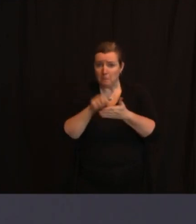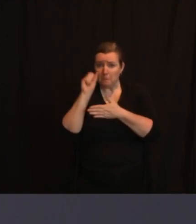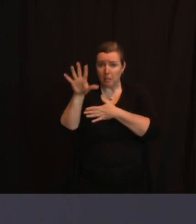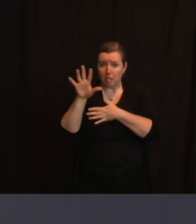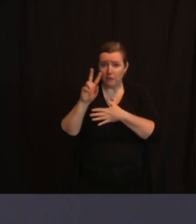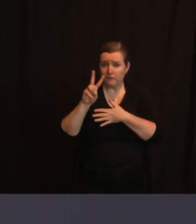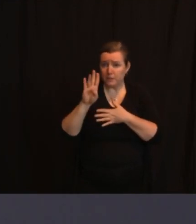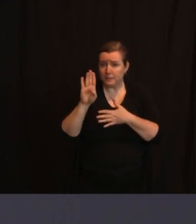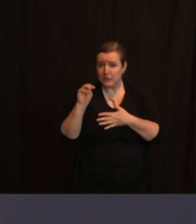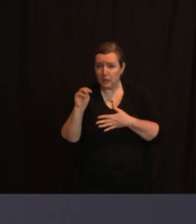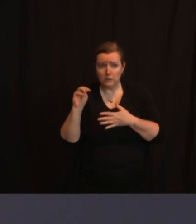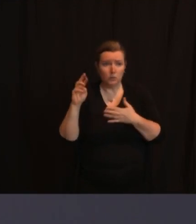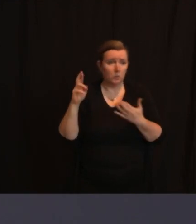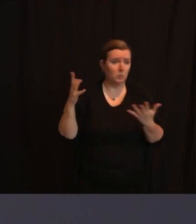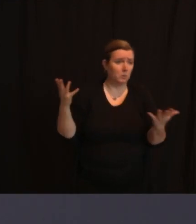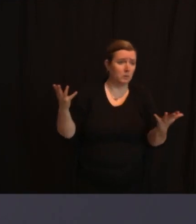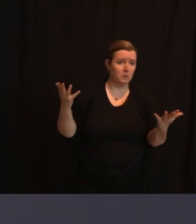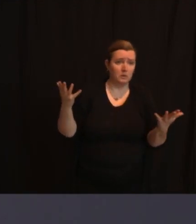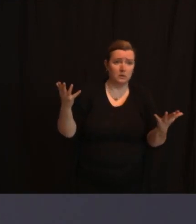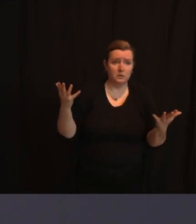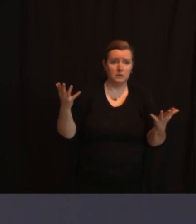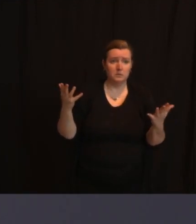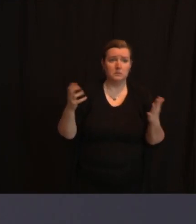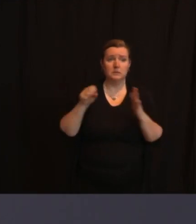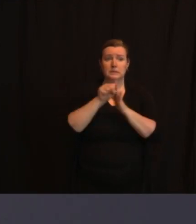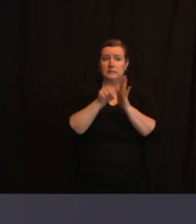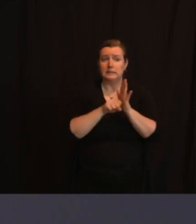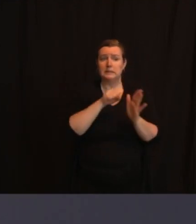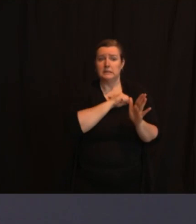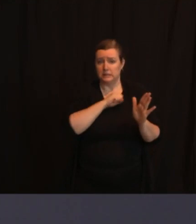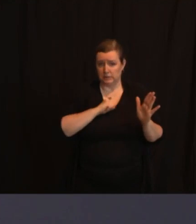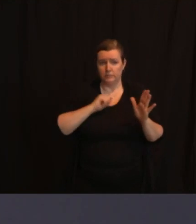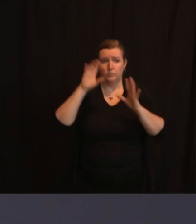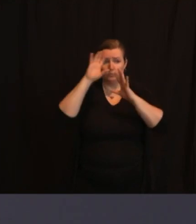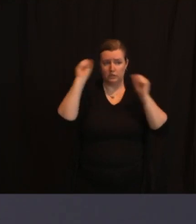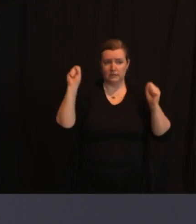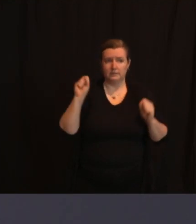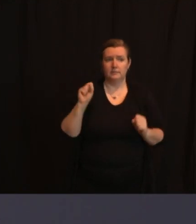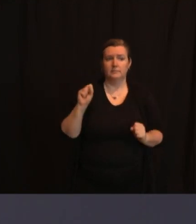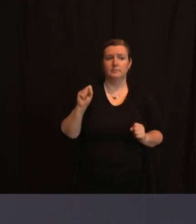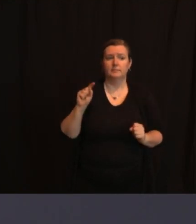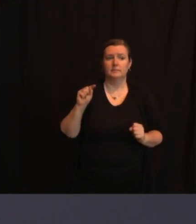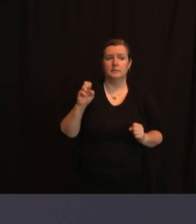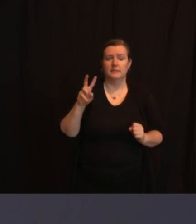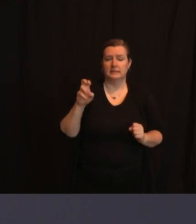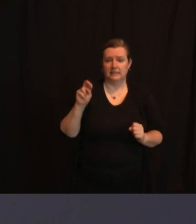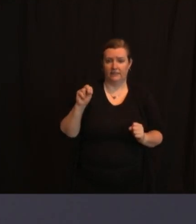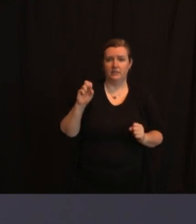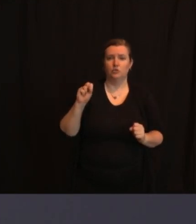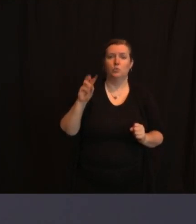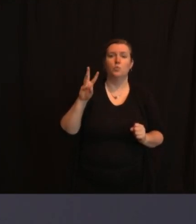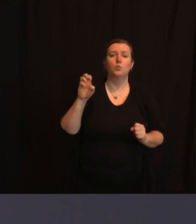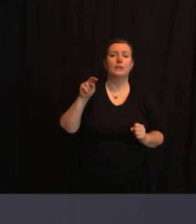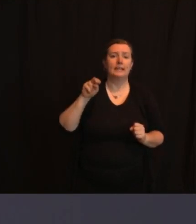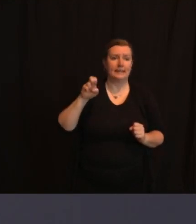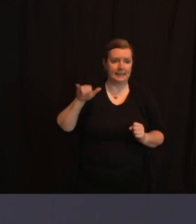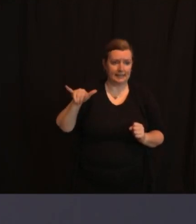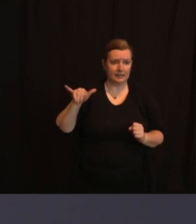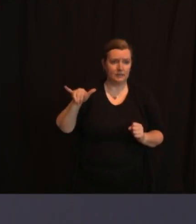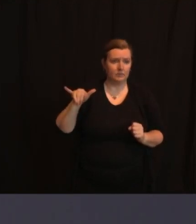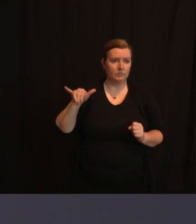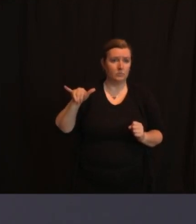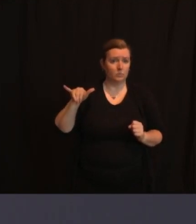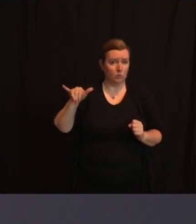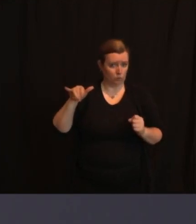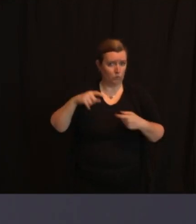State Senate President Steve Sweeney wants to furlough 100,000 state workers. Do you support that idea? And what did you make of Chris Christie's comments